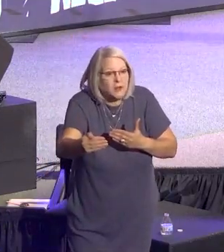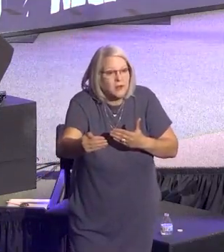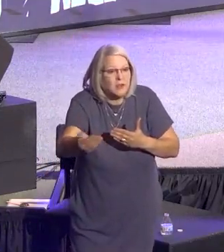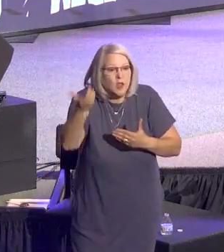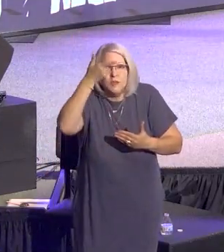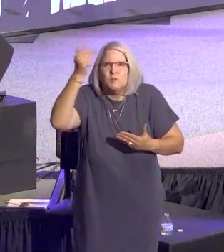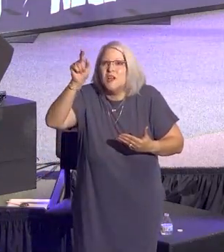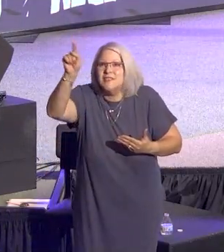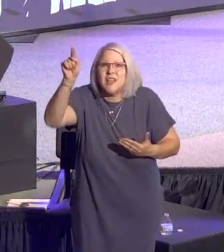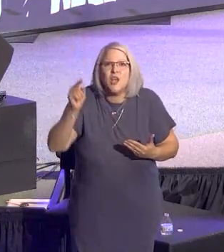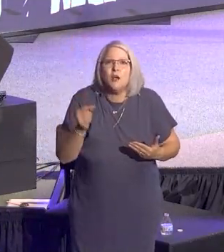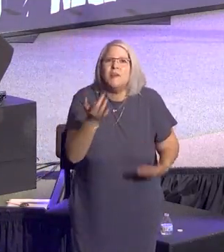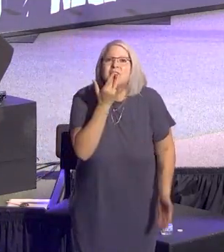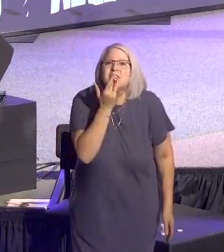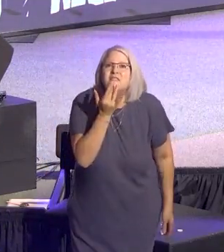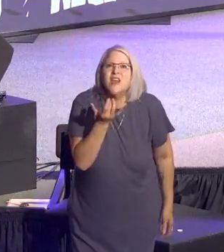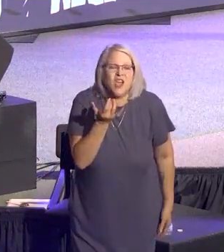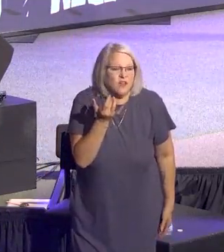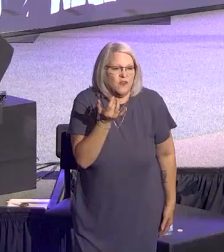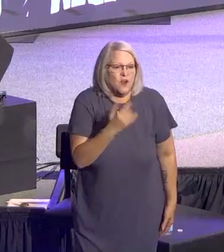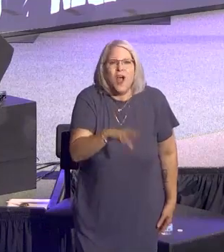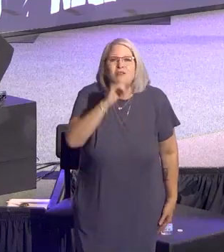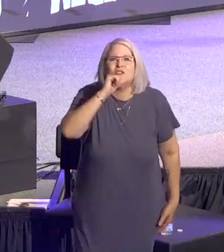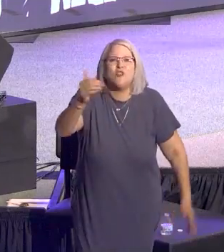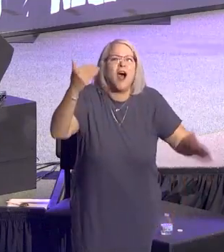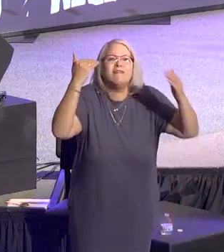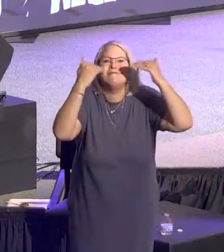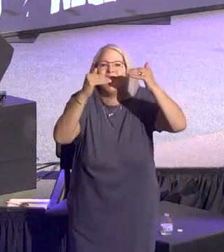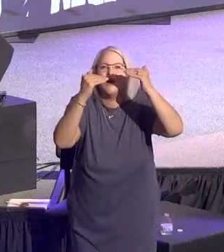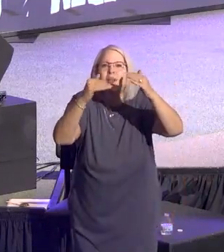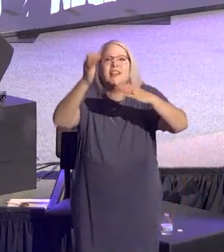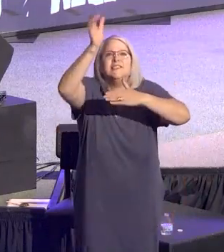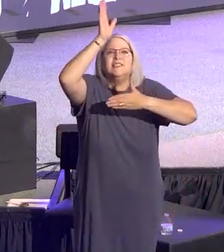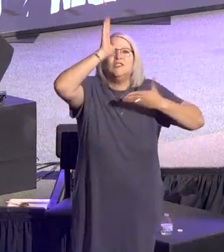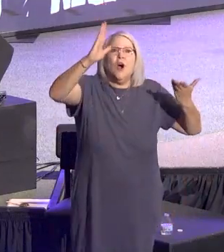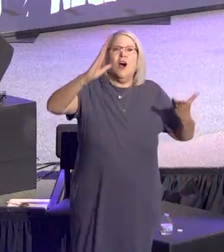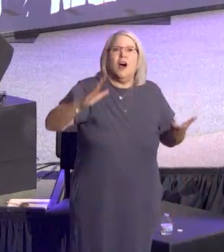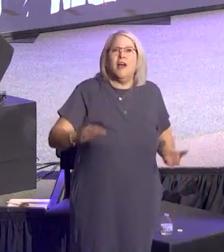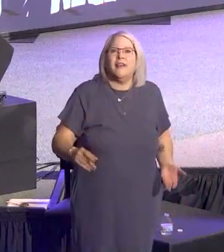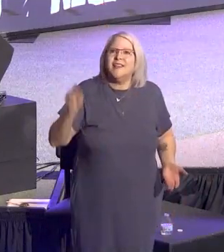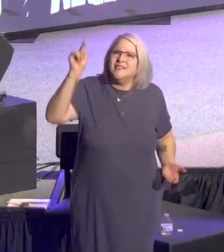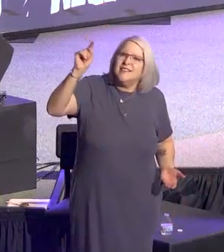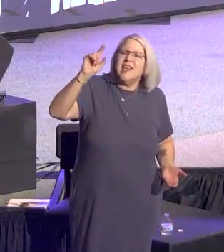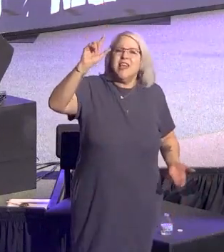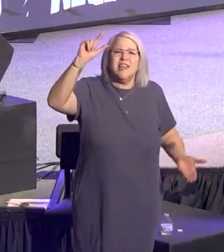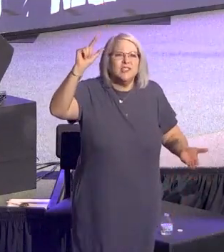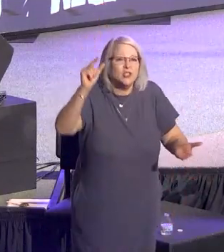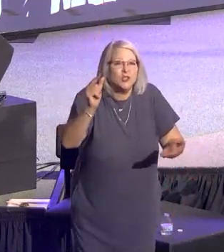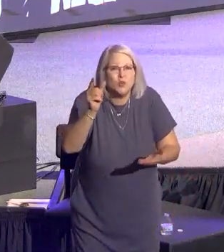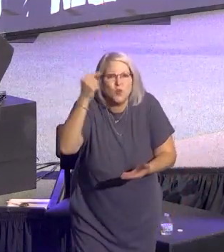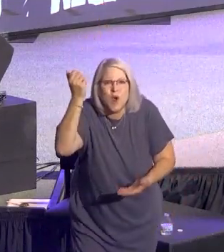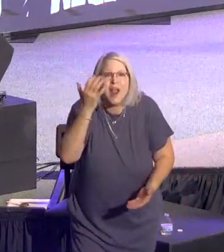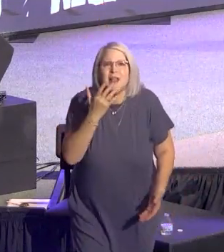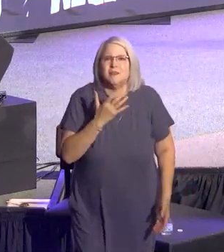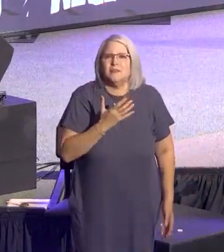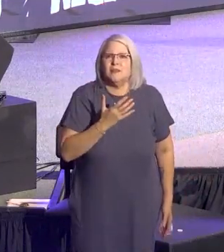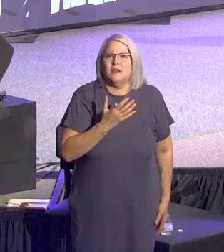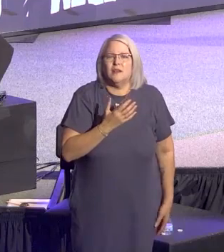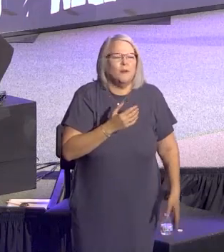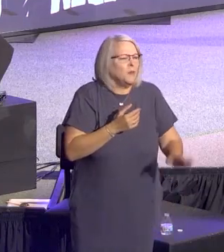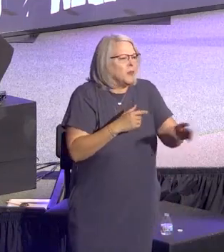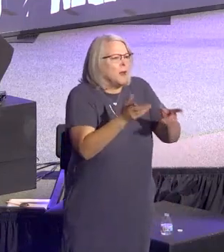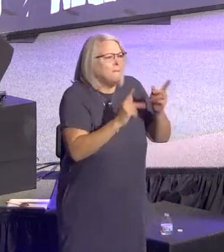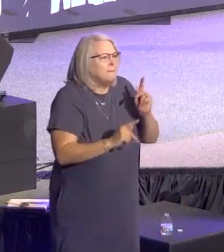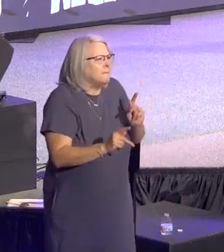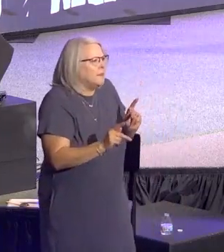in the favor of the unlimited God. That's his grace. And I want you to grasp that this morning, because people have